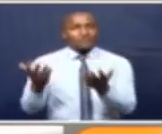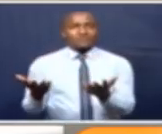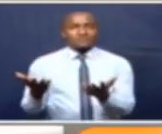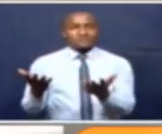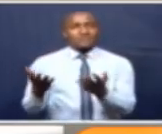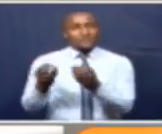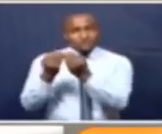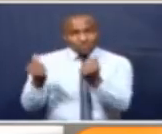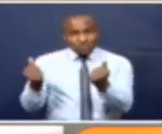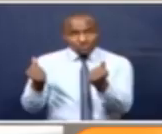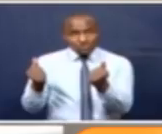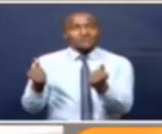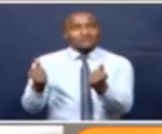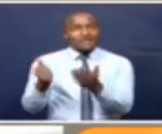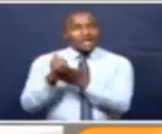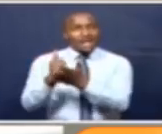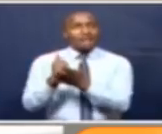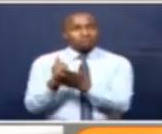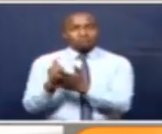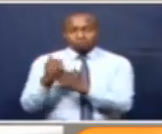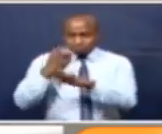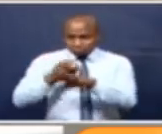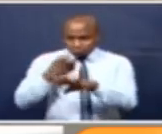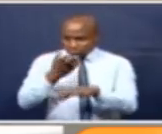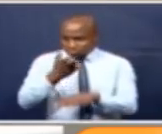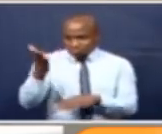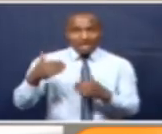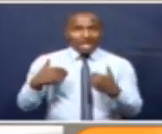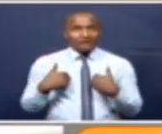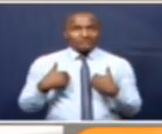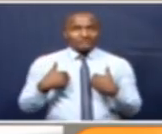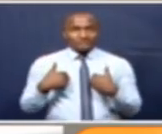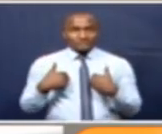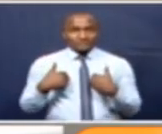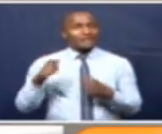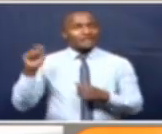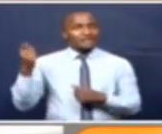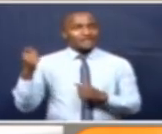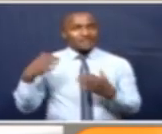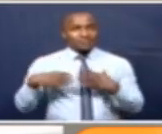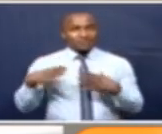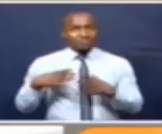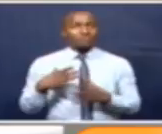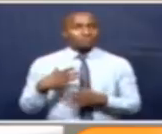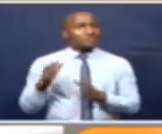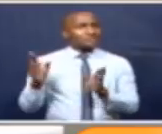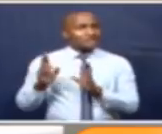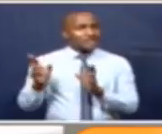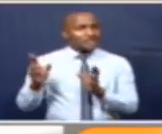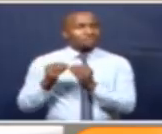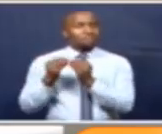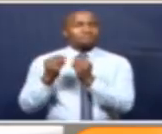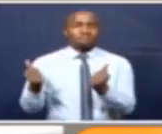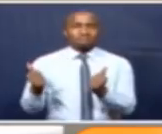solutions to a very difficult situation we have in the country, but one in which the Kenyan people are resilient enough to be able to address and deal